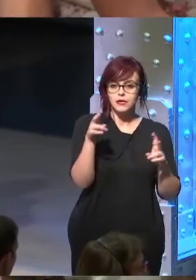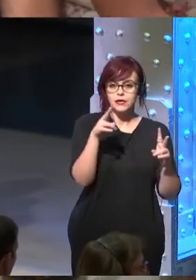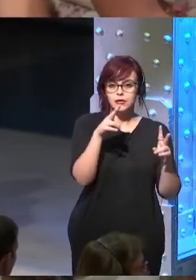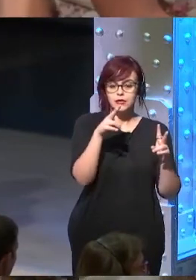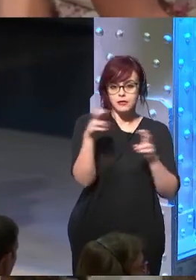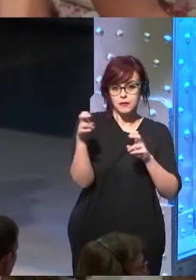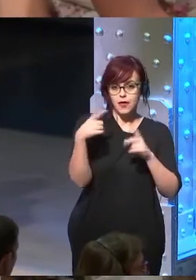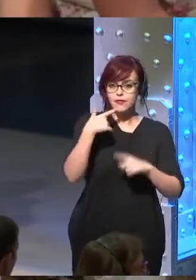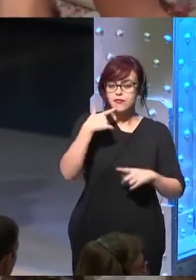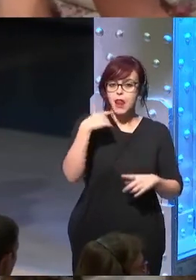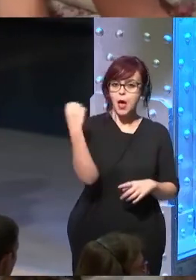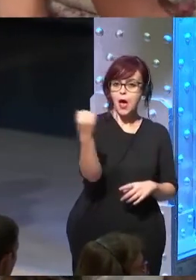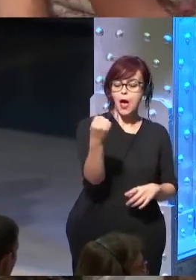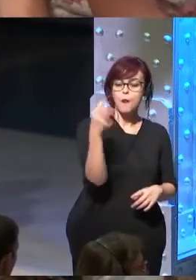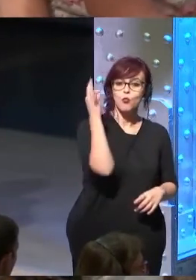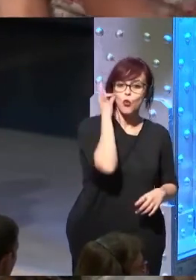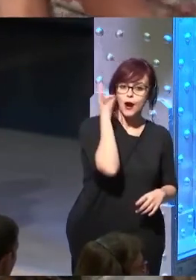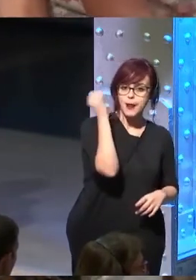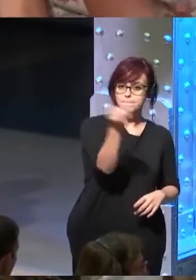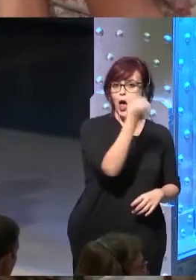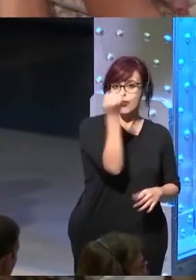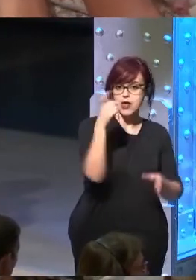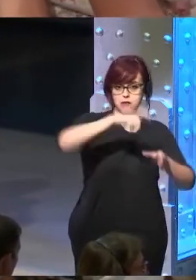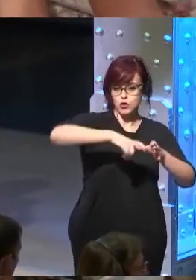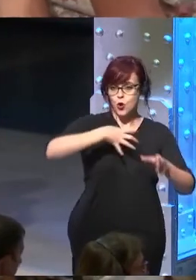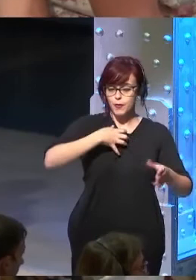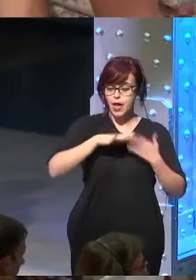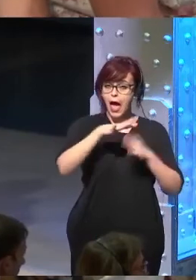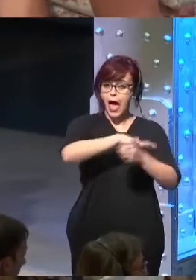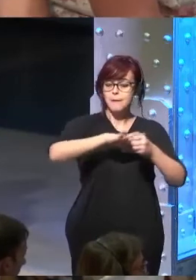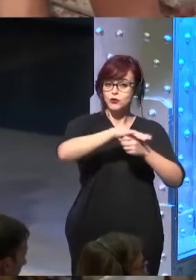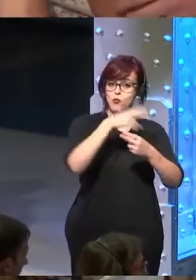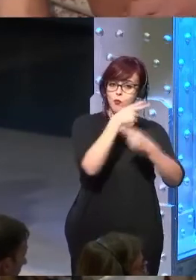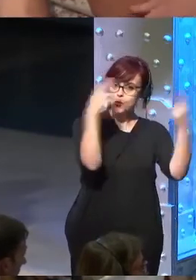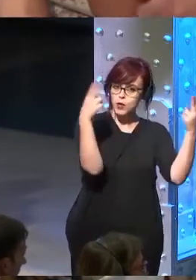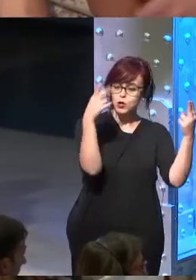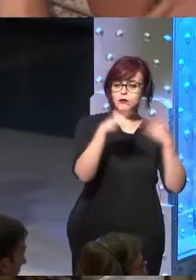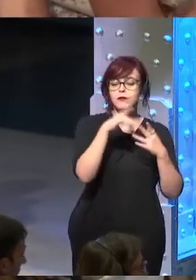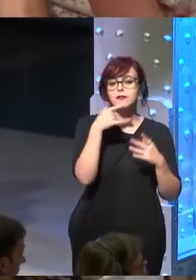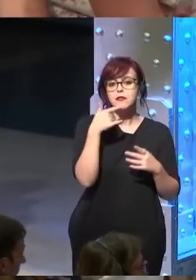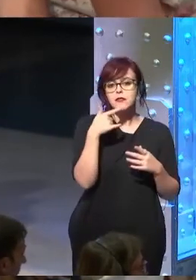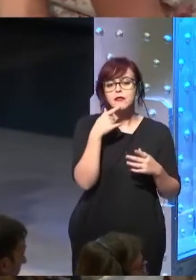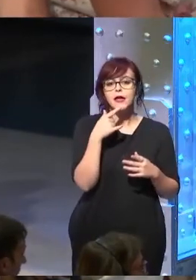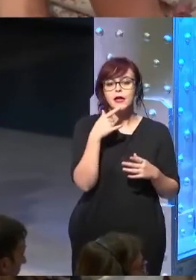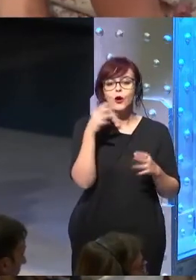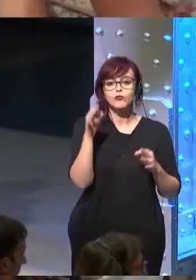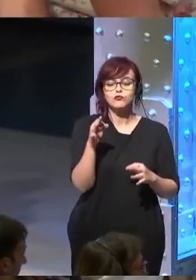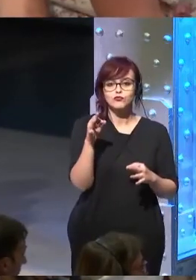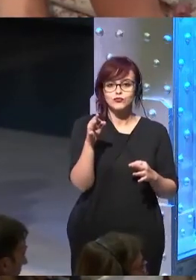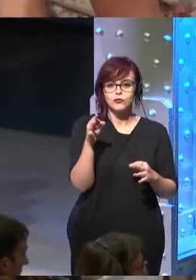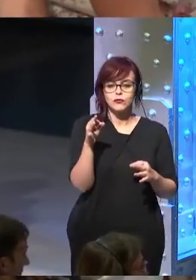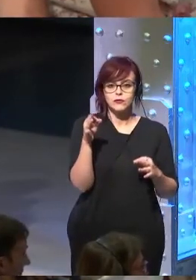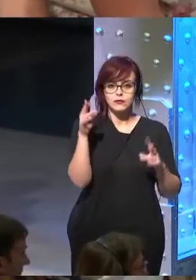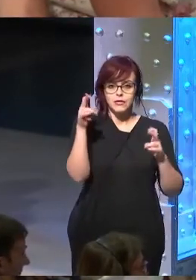minutes on air, there is a limited amount of seats on big companies' board. If we don't own